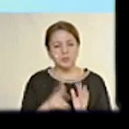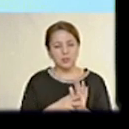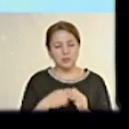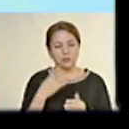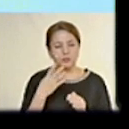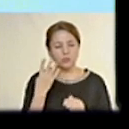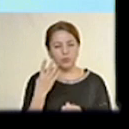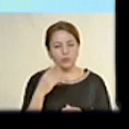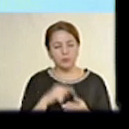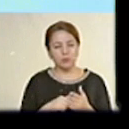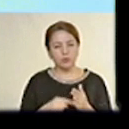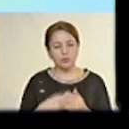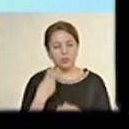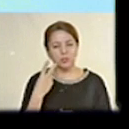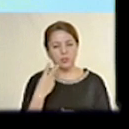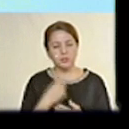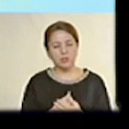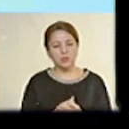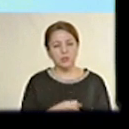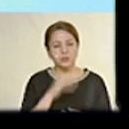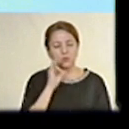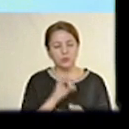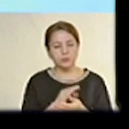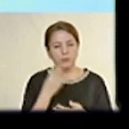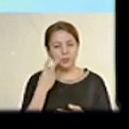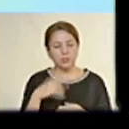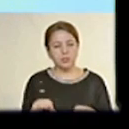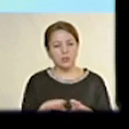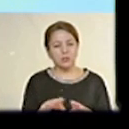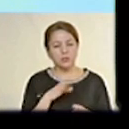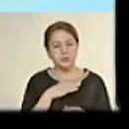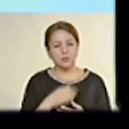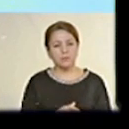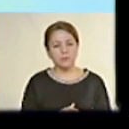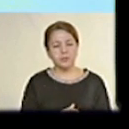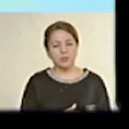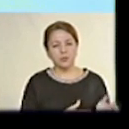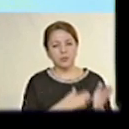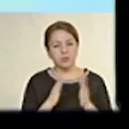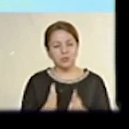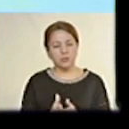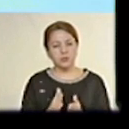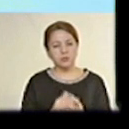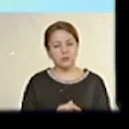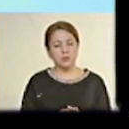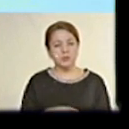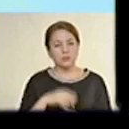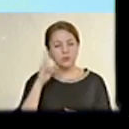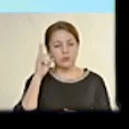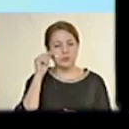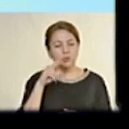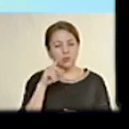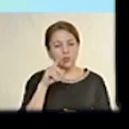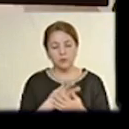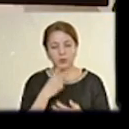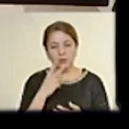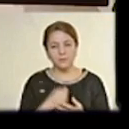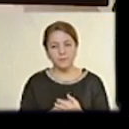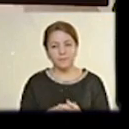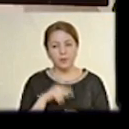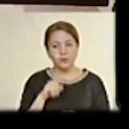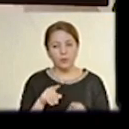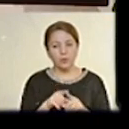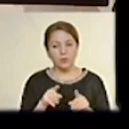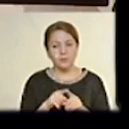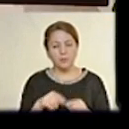4 ga bo'lsak 2 ya'ni natijasi 2 ga teng ekan. Endi keyingi sonli labirintimizga e'tibor qiling. U ham